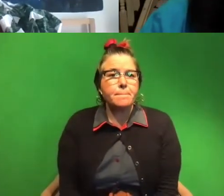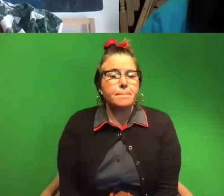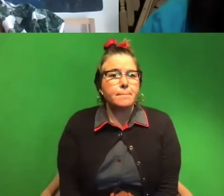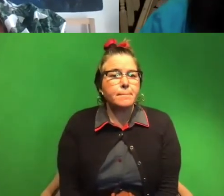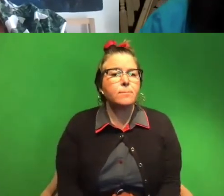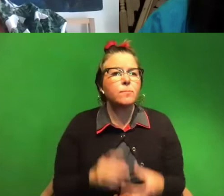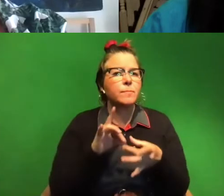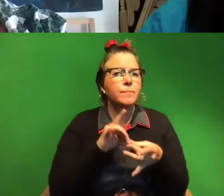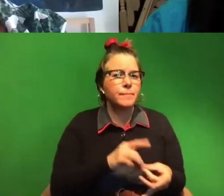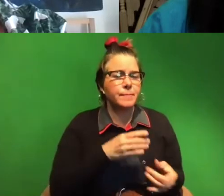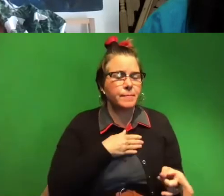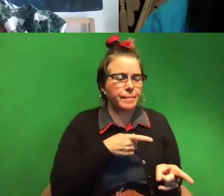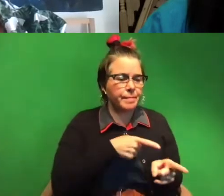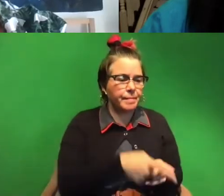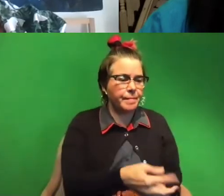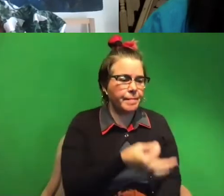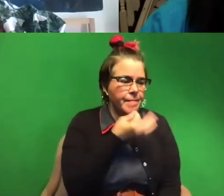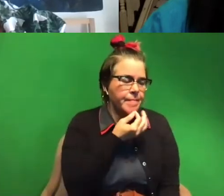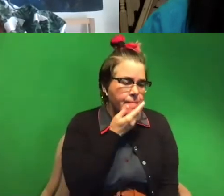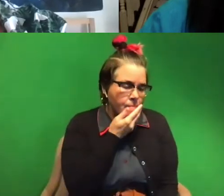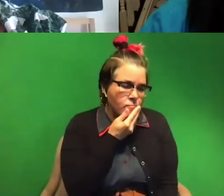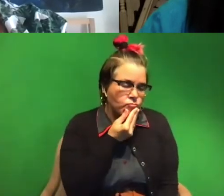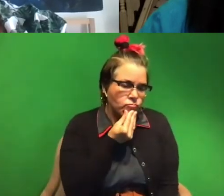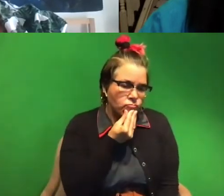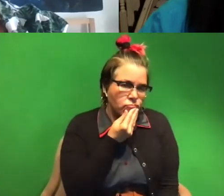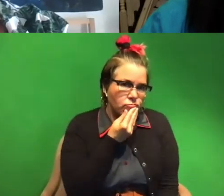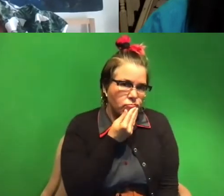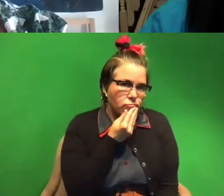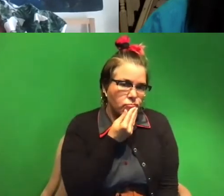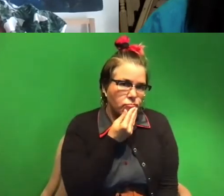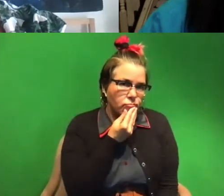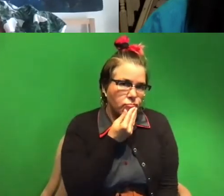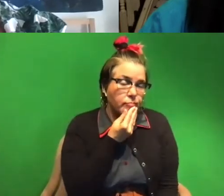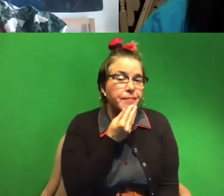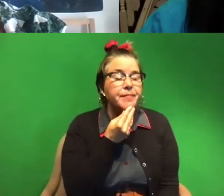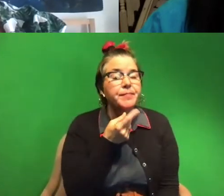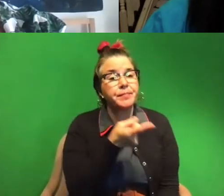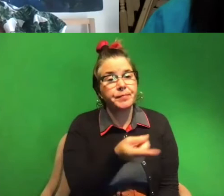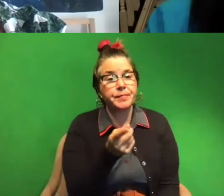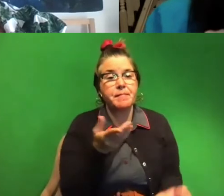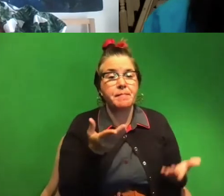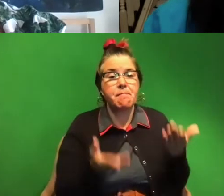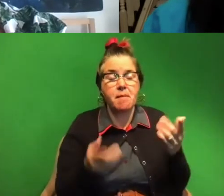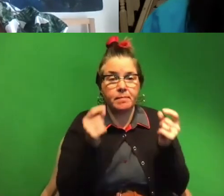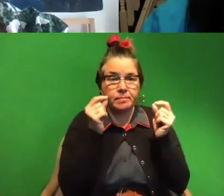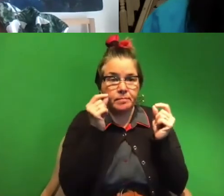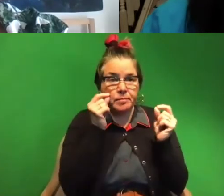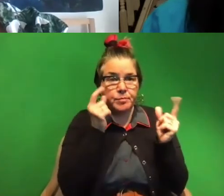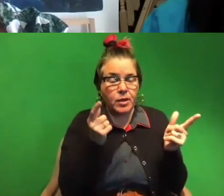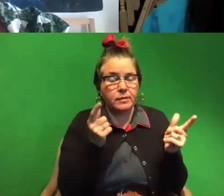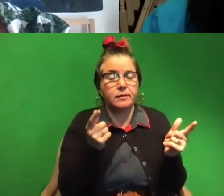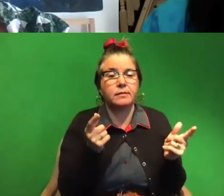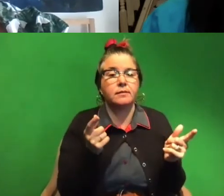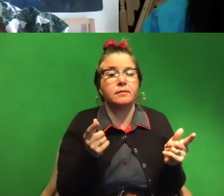Related to my area, you might be surprised at how easy it